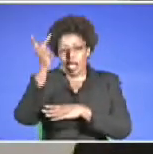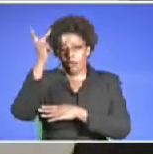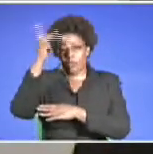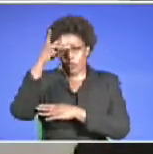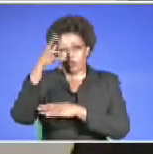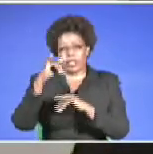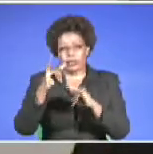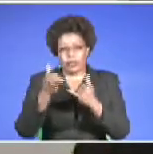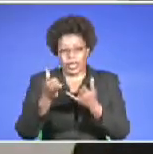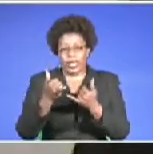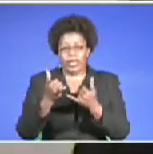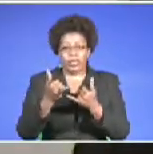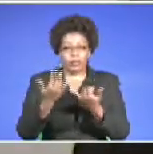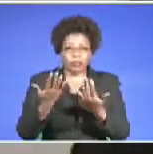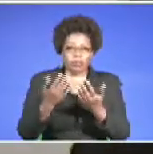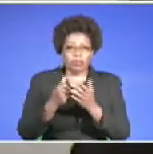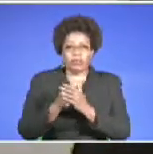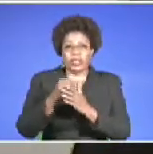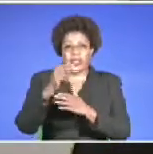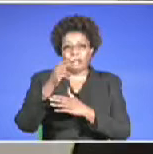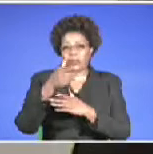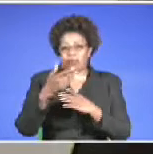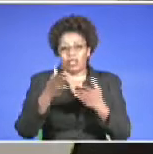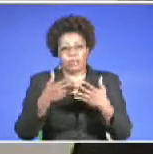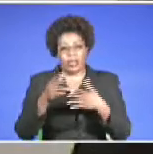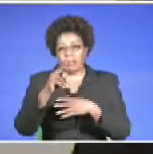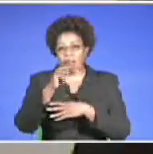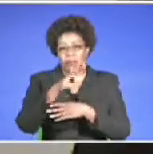play, whether it's overseas or in the NBA.